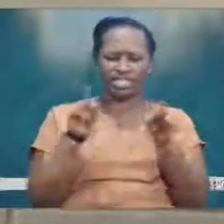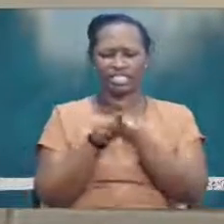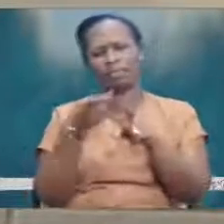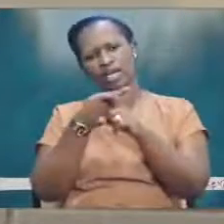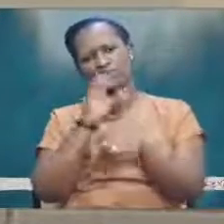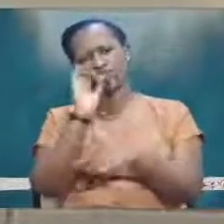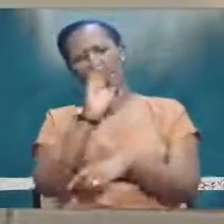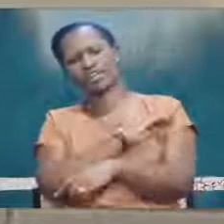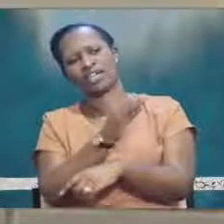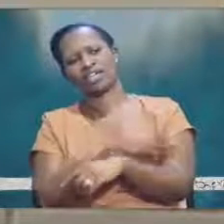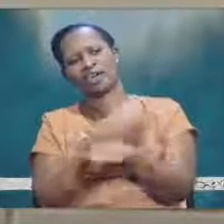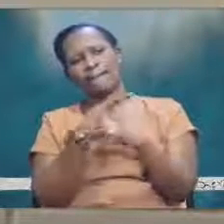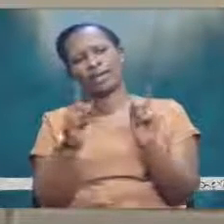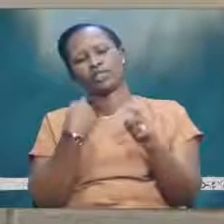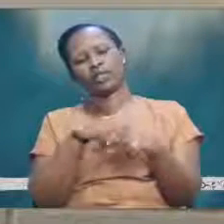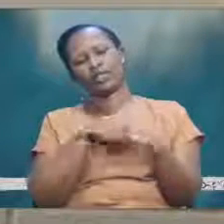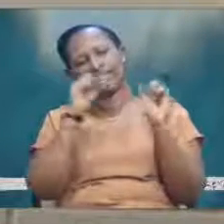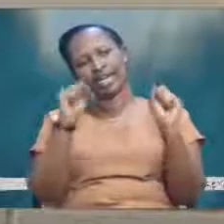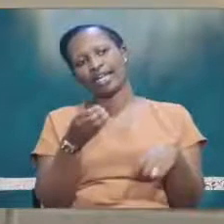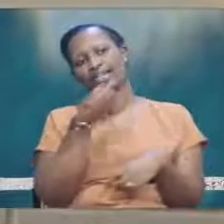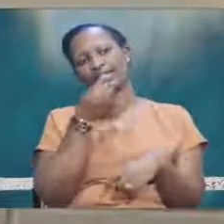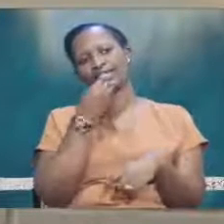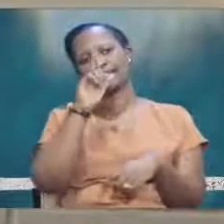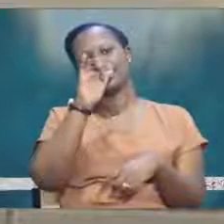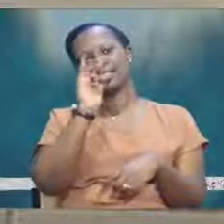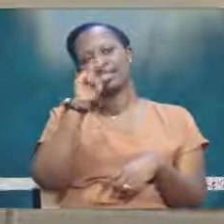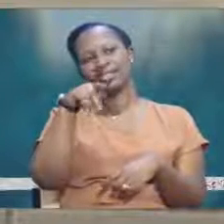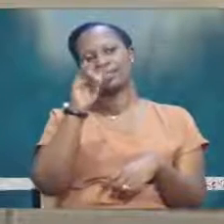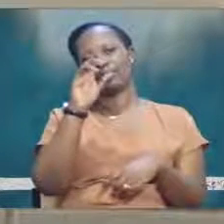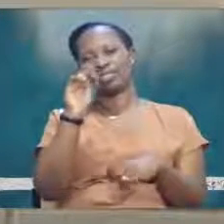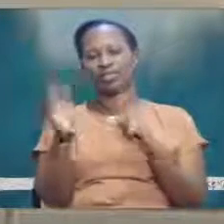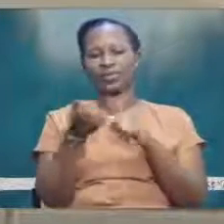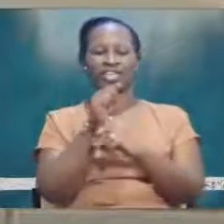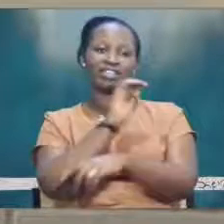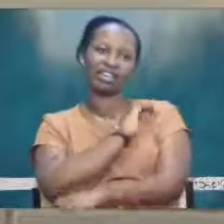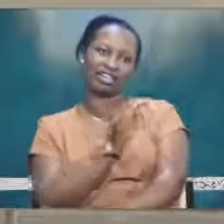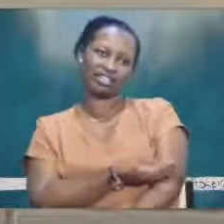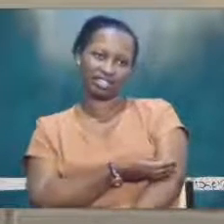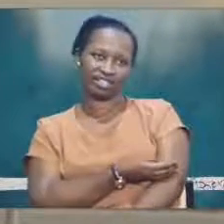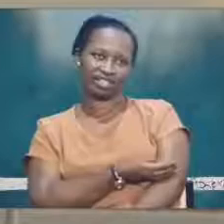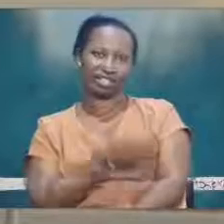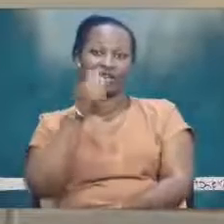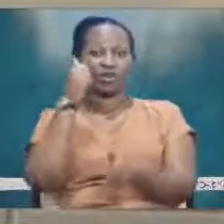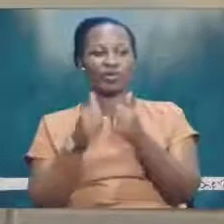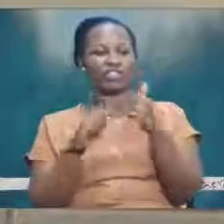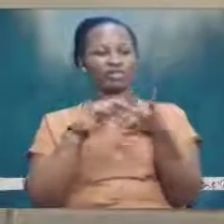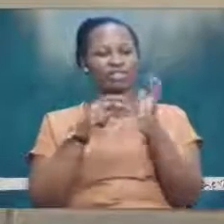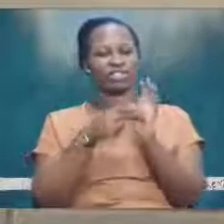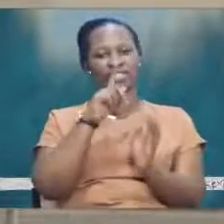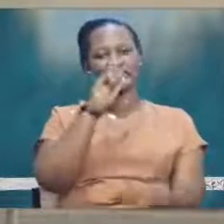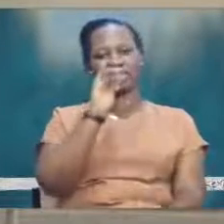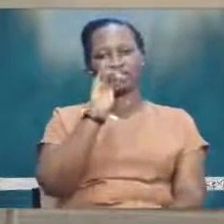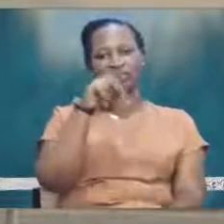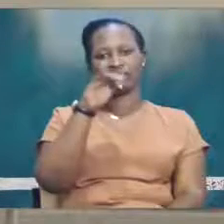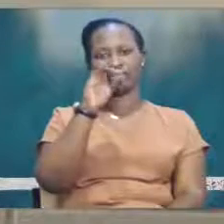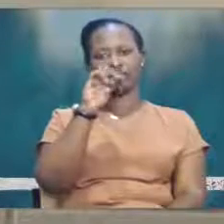can also eat lipids to get energy, which means lipids